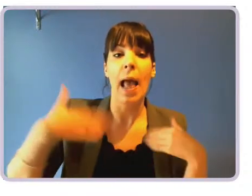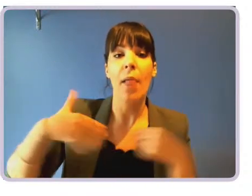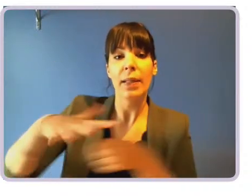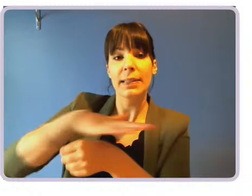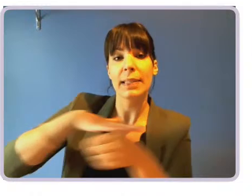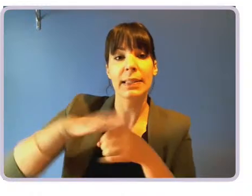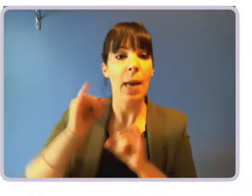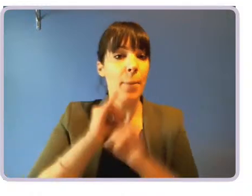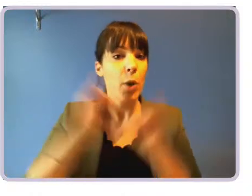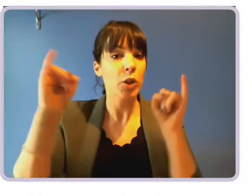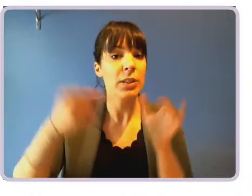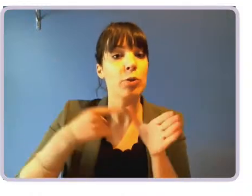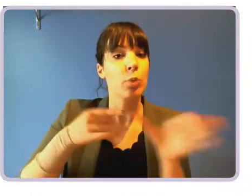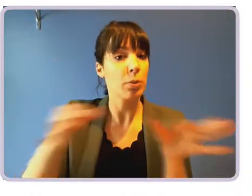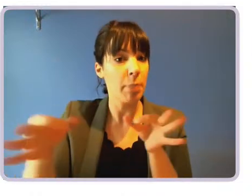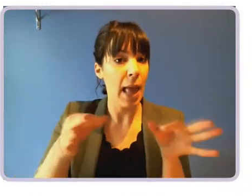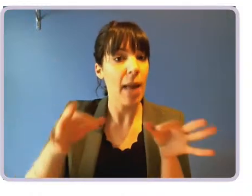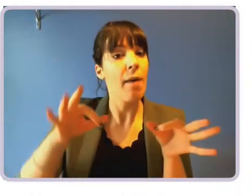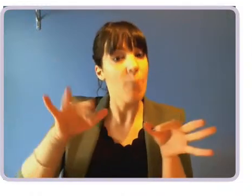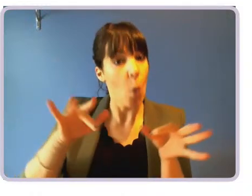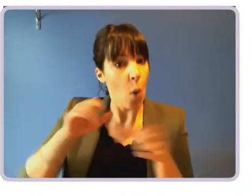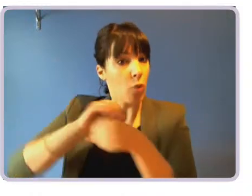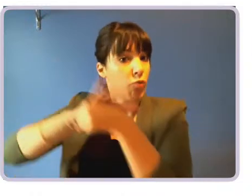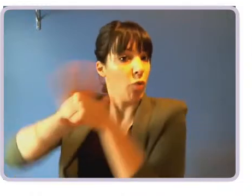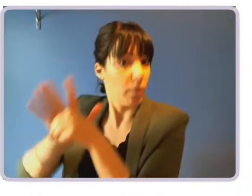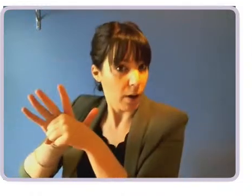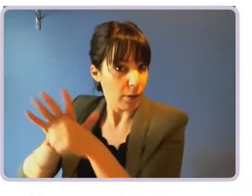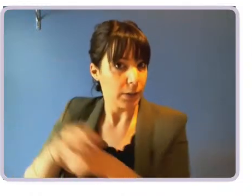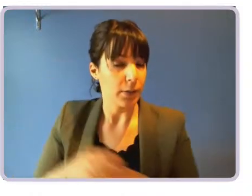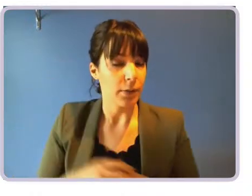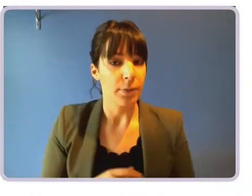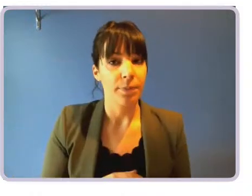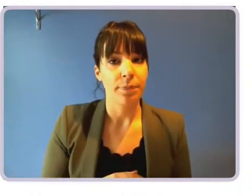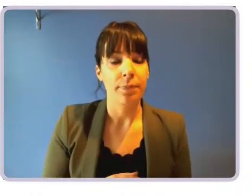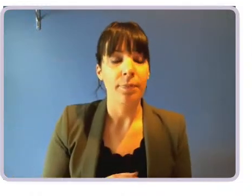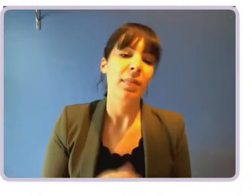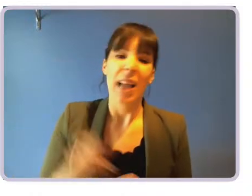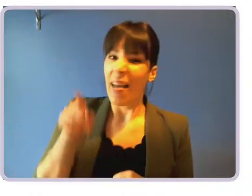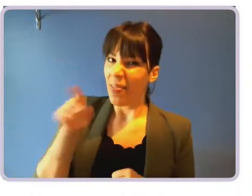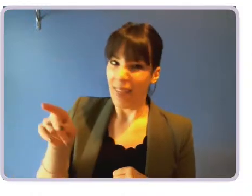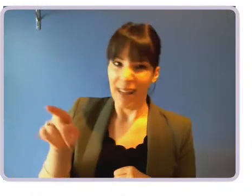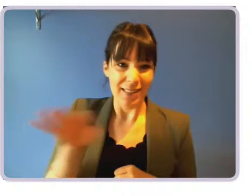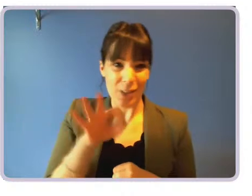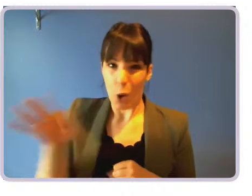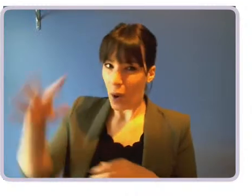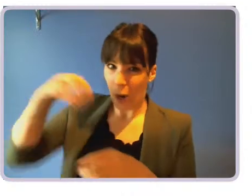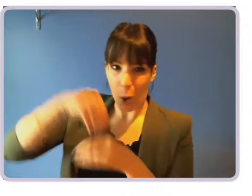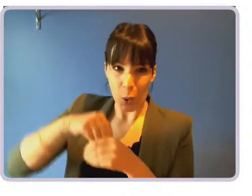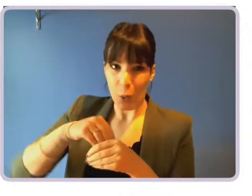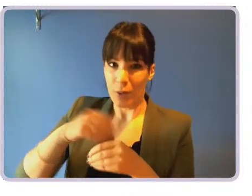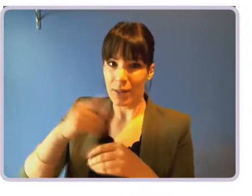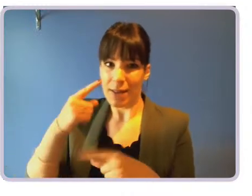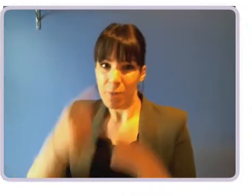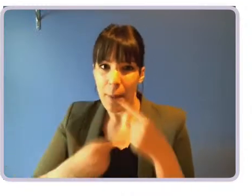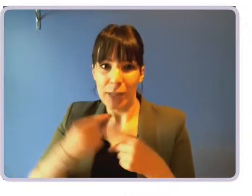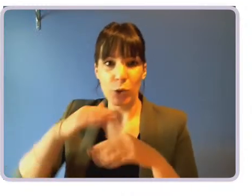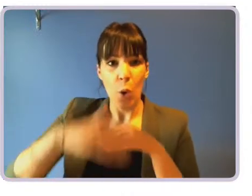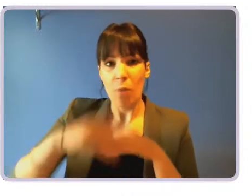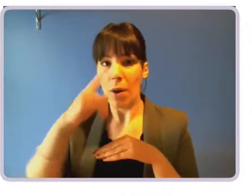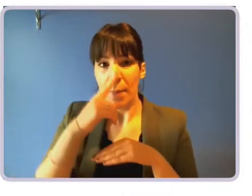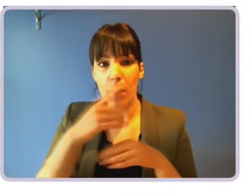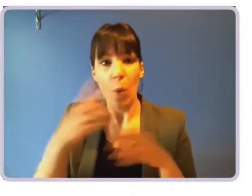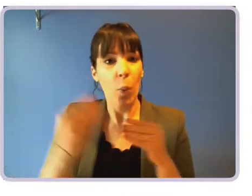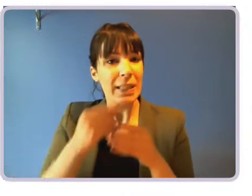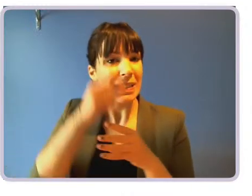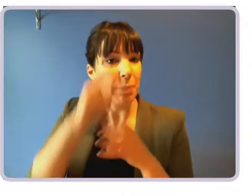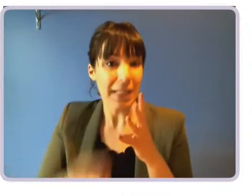COVID, which clearly did not include people with disabilities. And so that was an oversight,